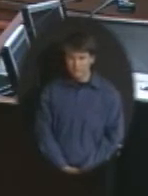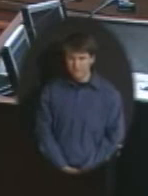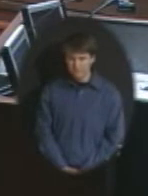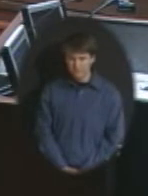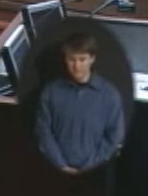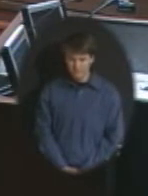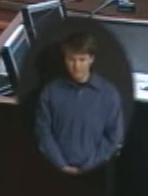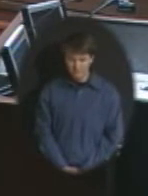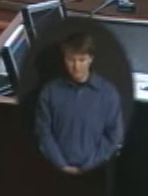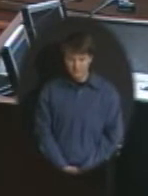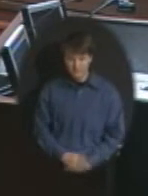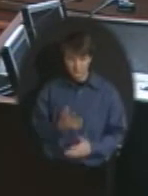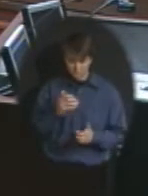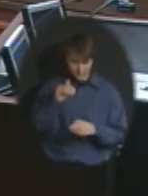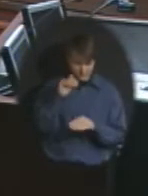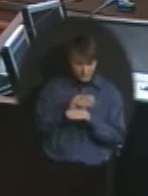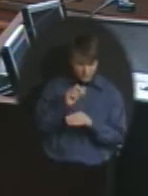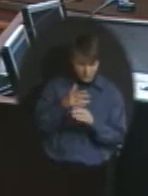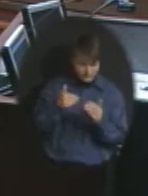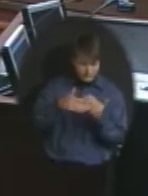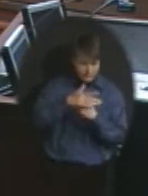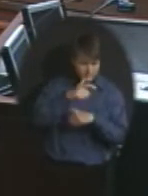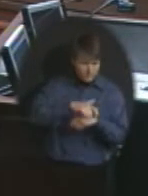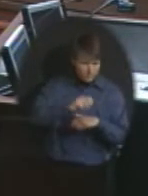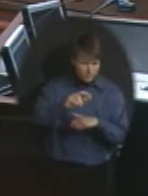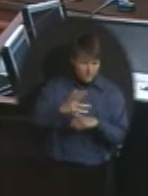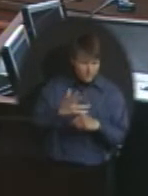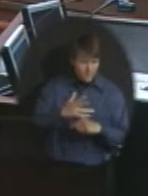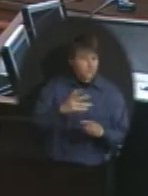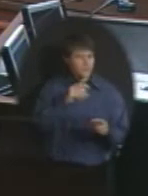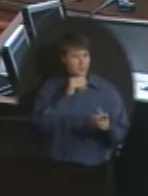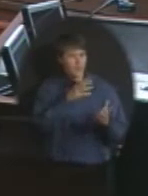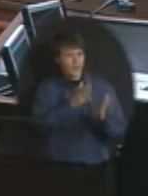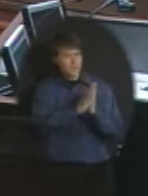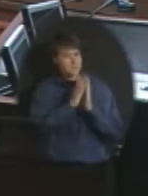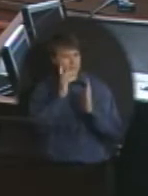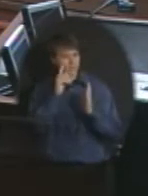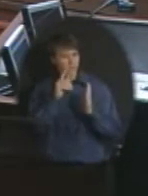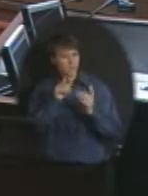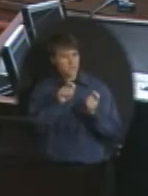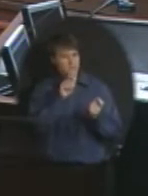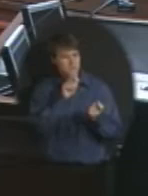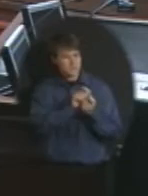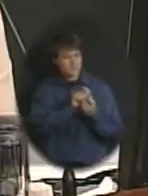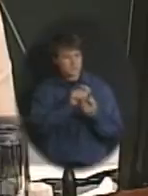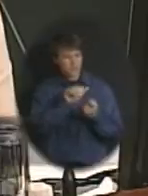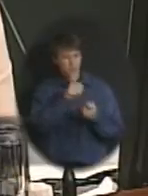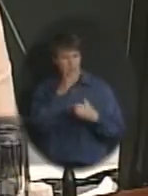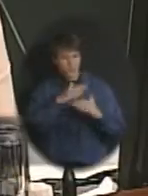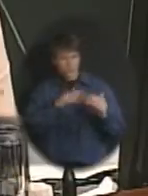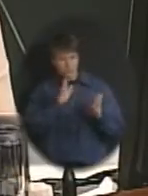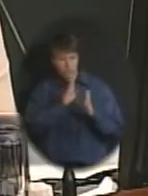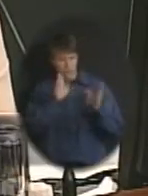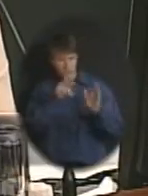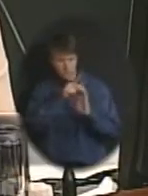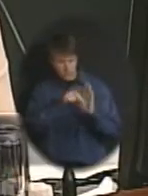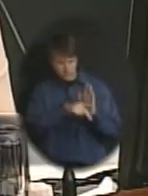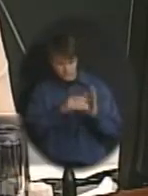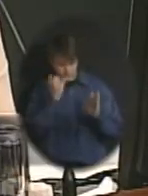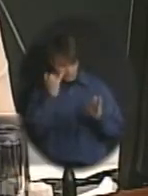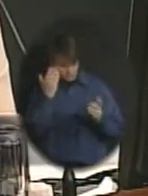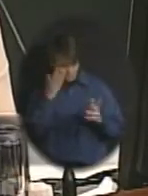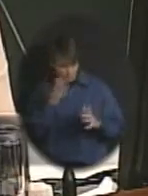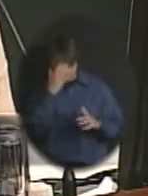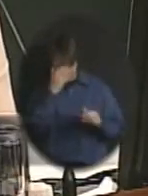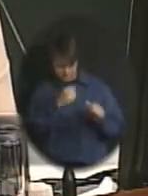You want that tonight or just next time? Or I'm not asking for specifics other than just the general policy, okay. But if you don't know it